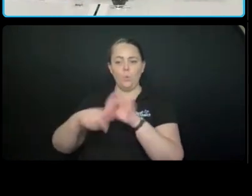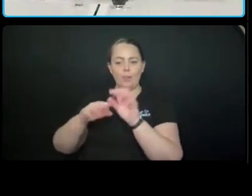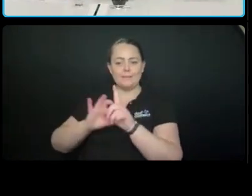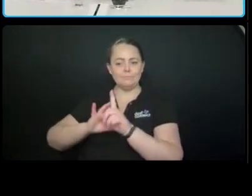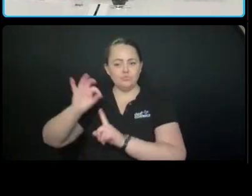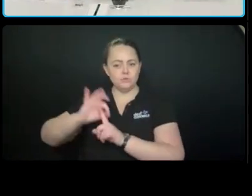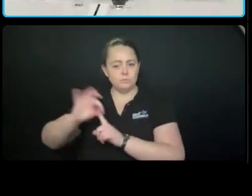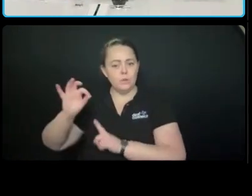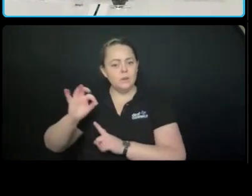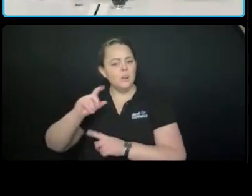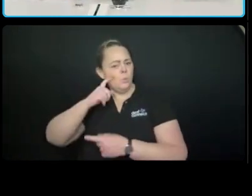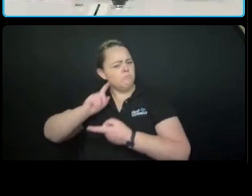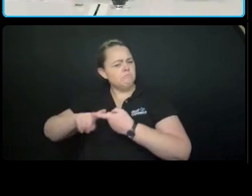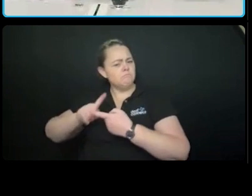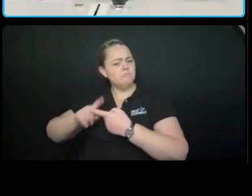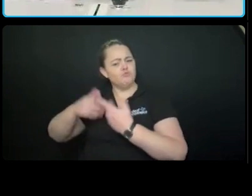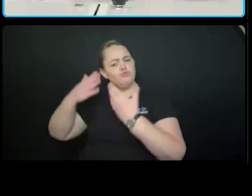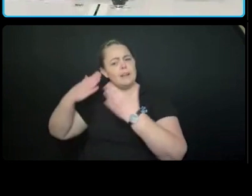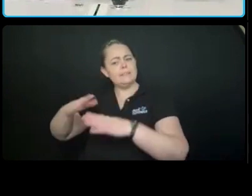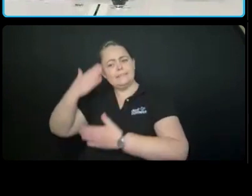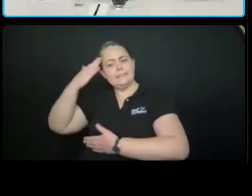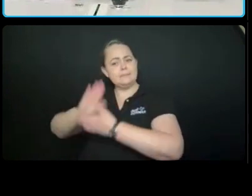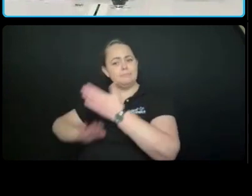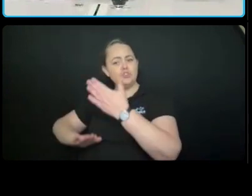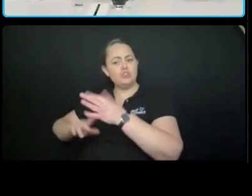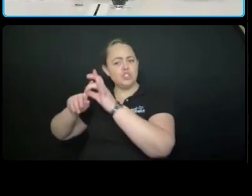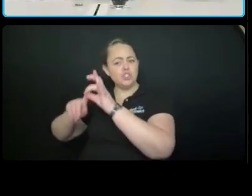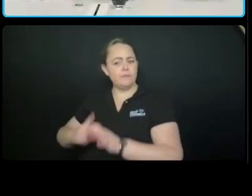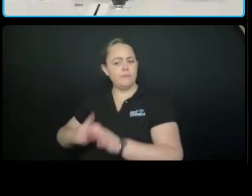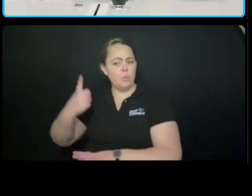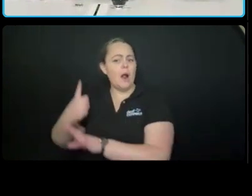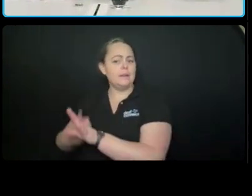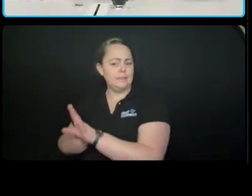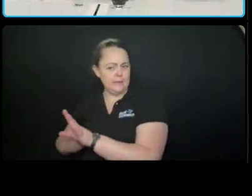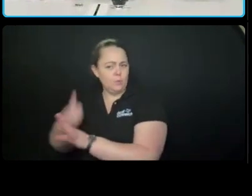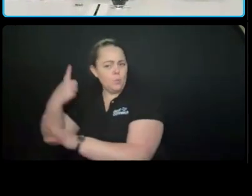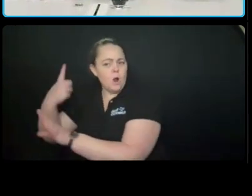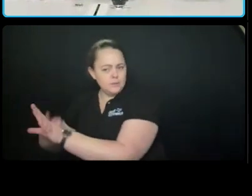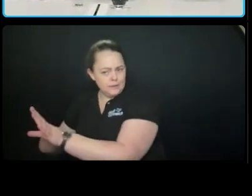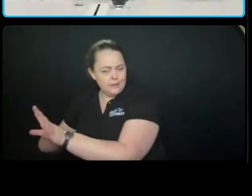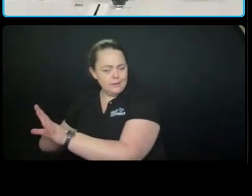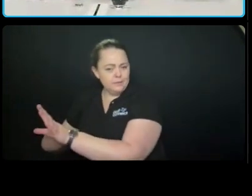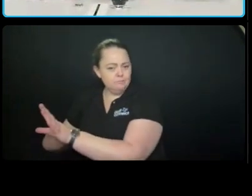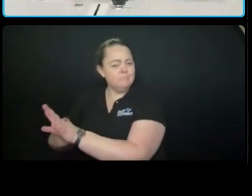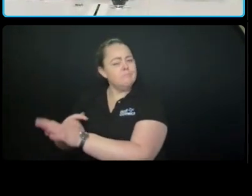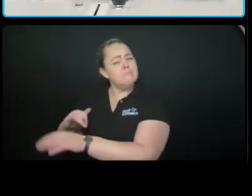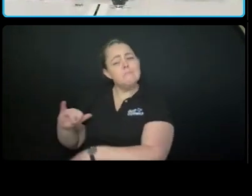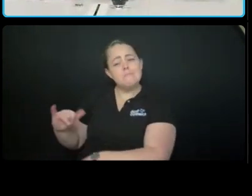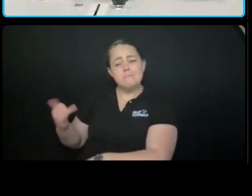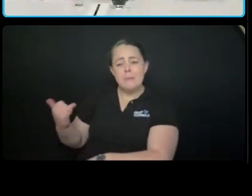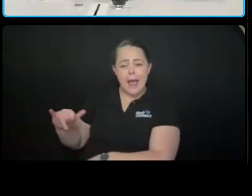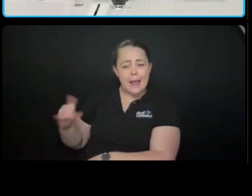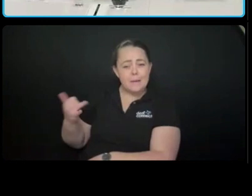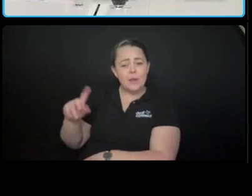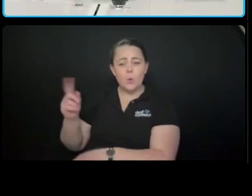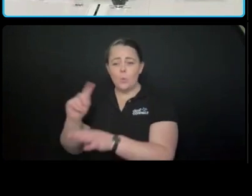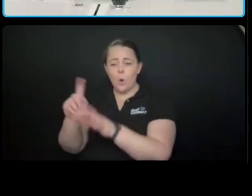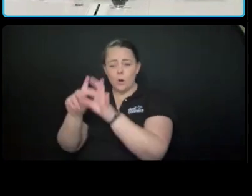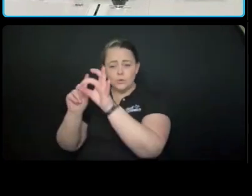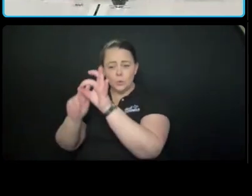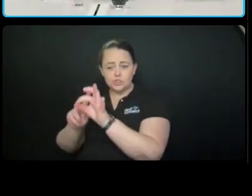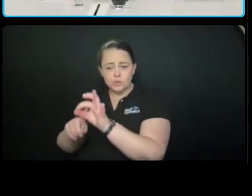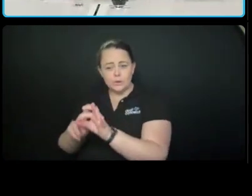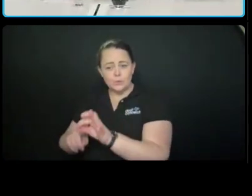with the resident experience survey annually with an independent workforce. We might look at changing the assessment questions